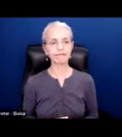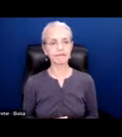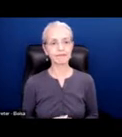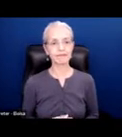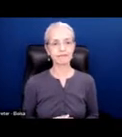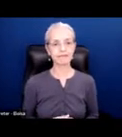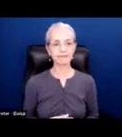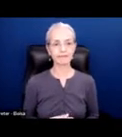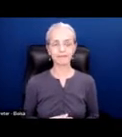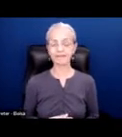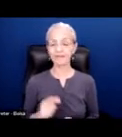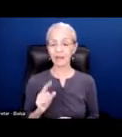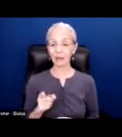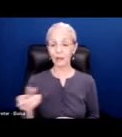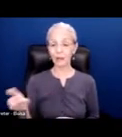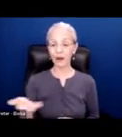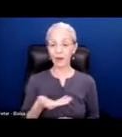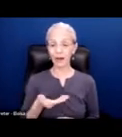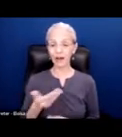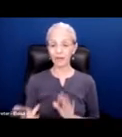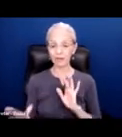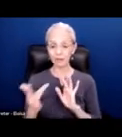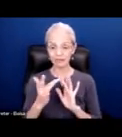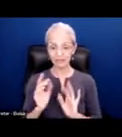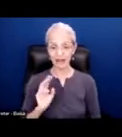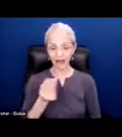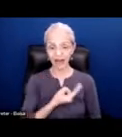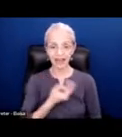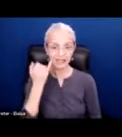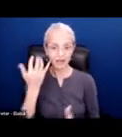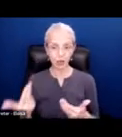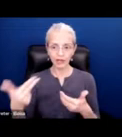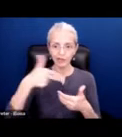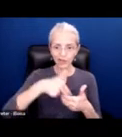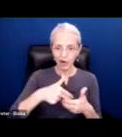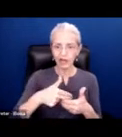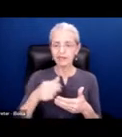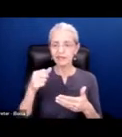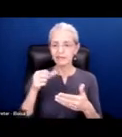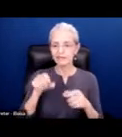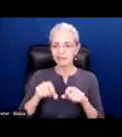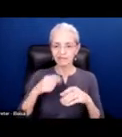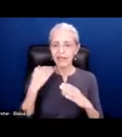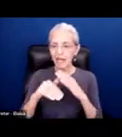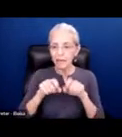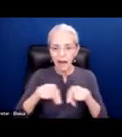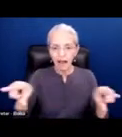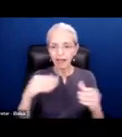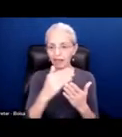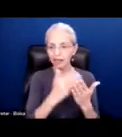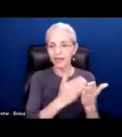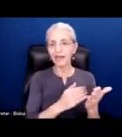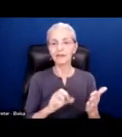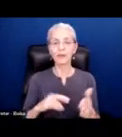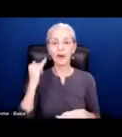You are more than welcome to be in touch with us if you'd like to join our mailing list, if you have any feedback for us on this